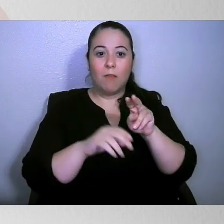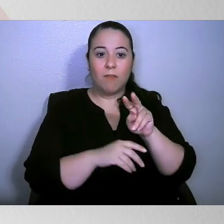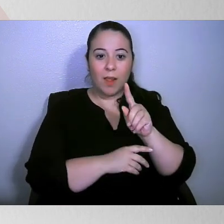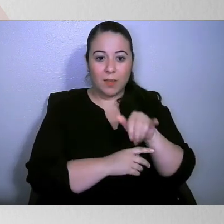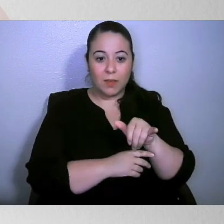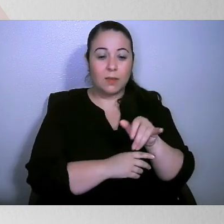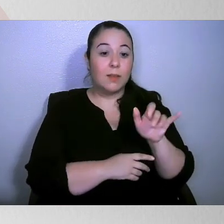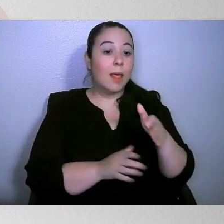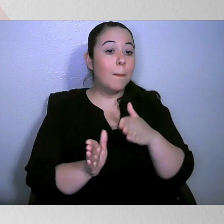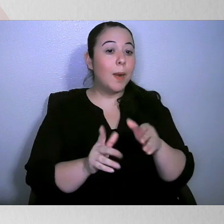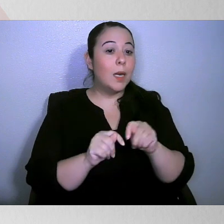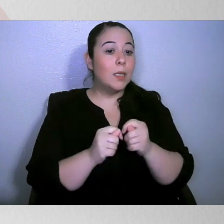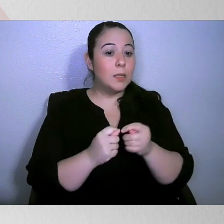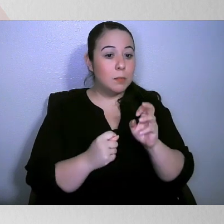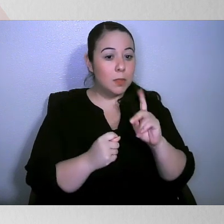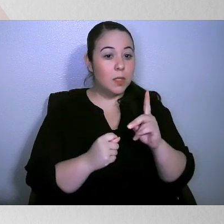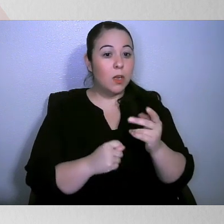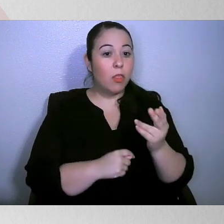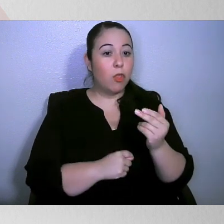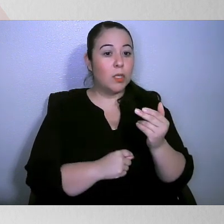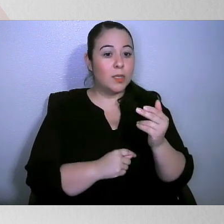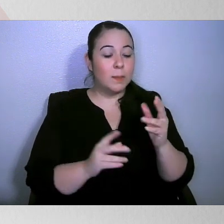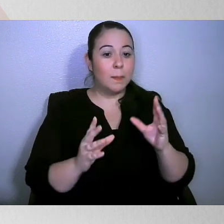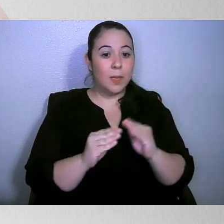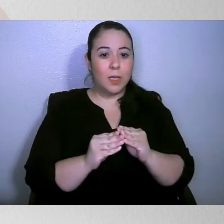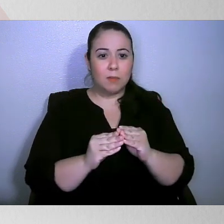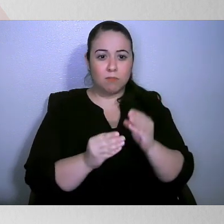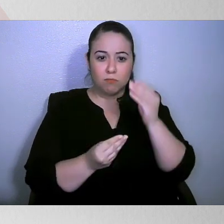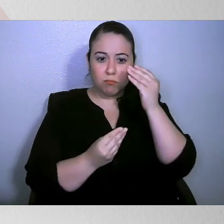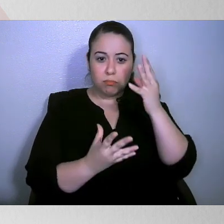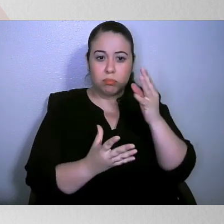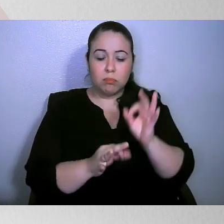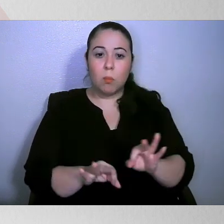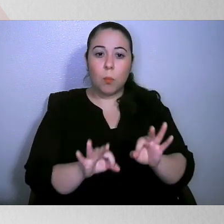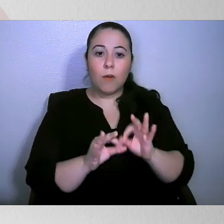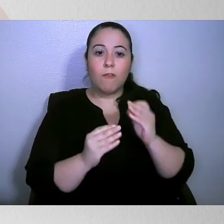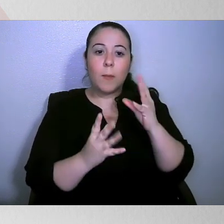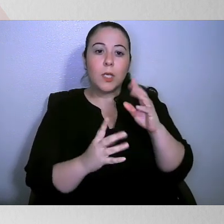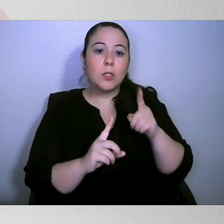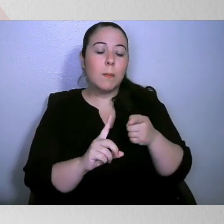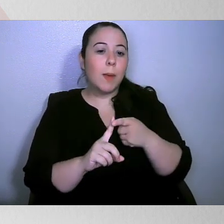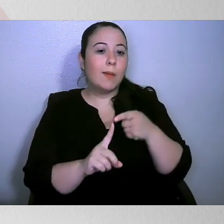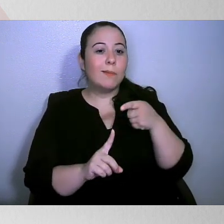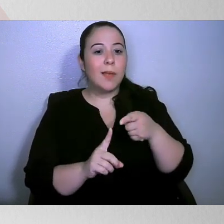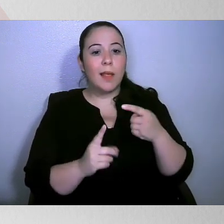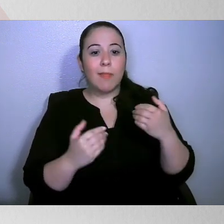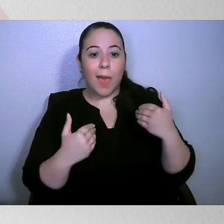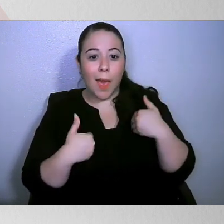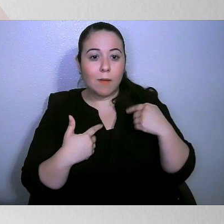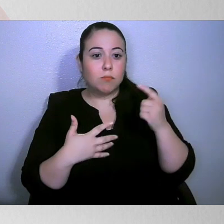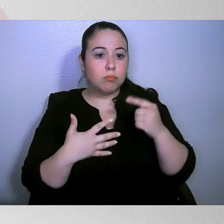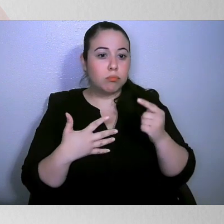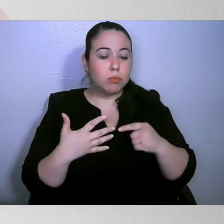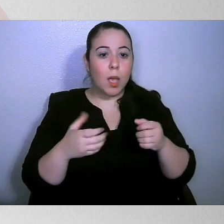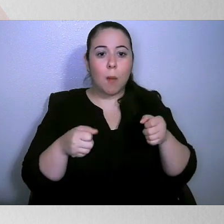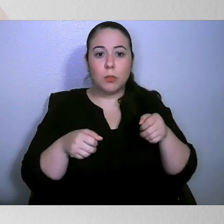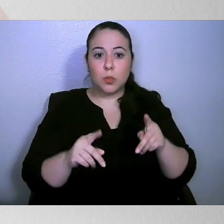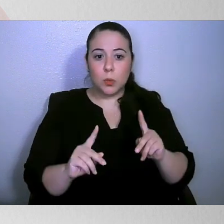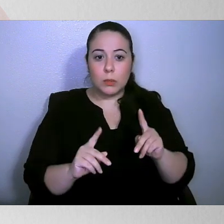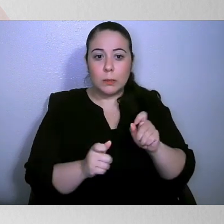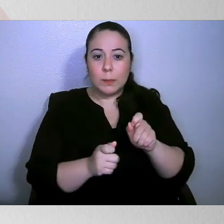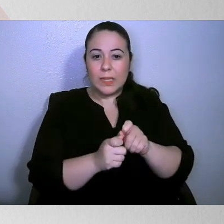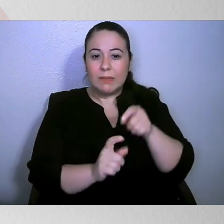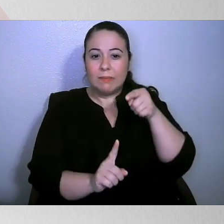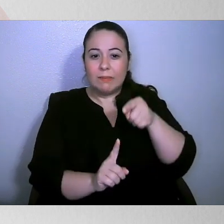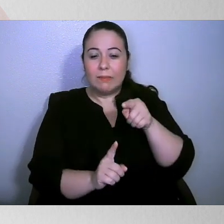where they provided critical information on the assets, opportunities, and challenges specific to this area that helped each other and the project